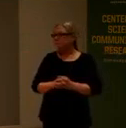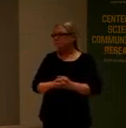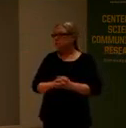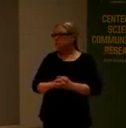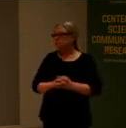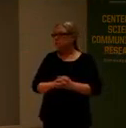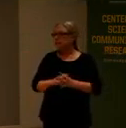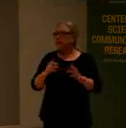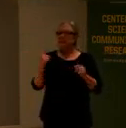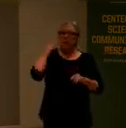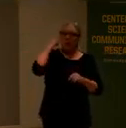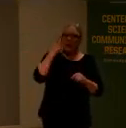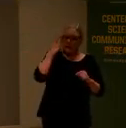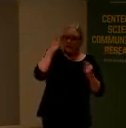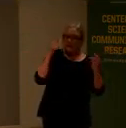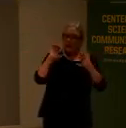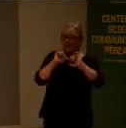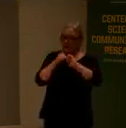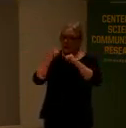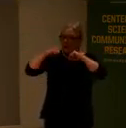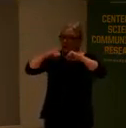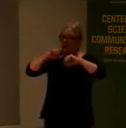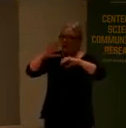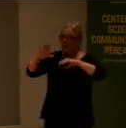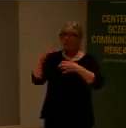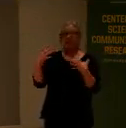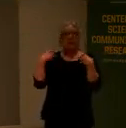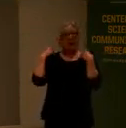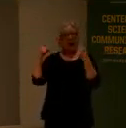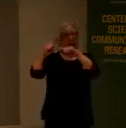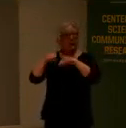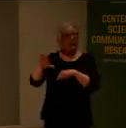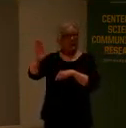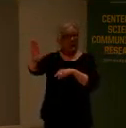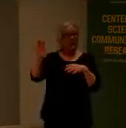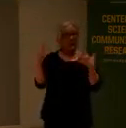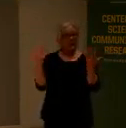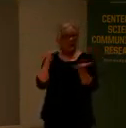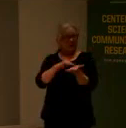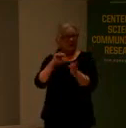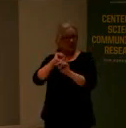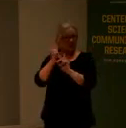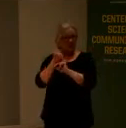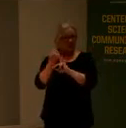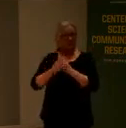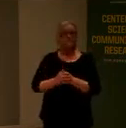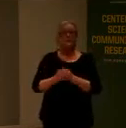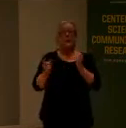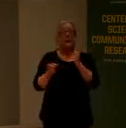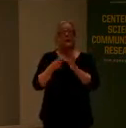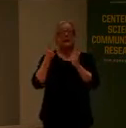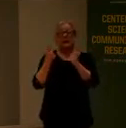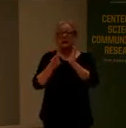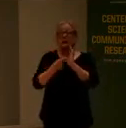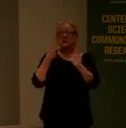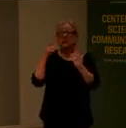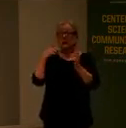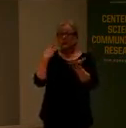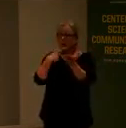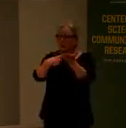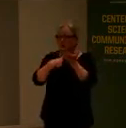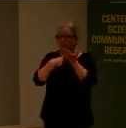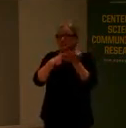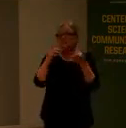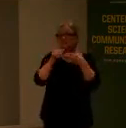protect their health from whatever exposure is relevant to their medical conditions. And sometimes that conversation does lead to,